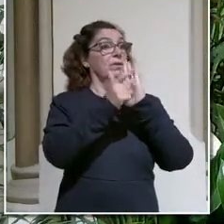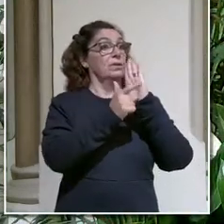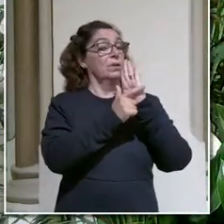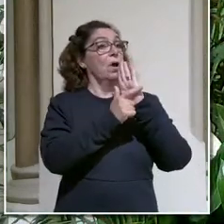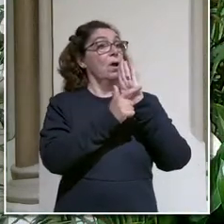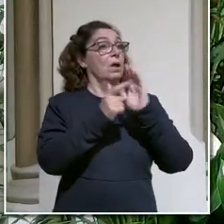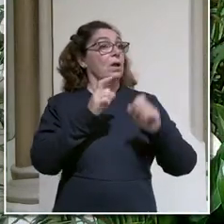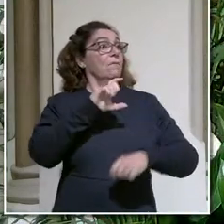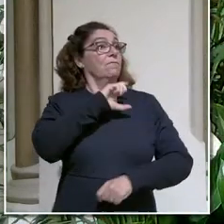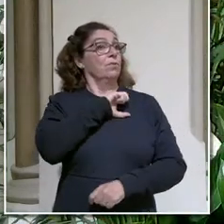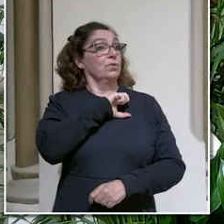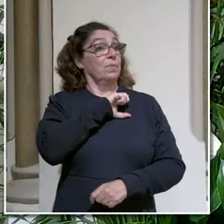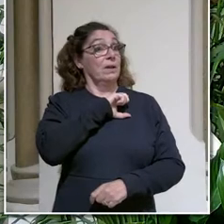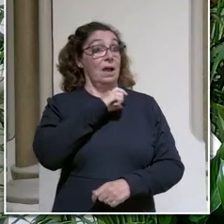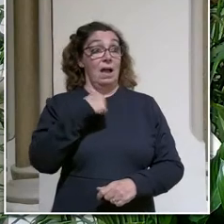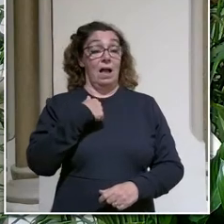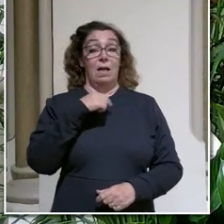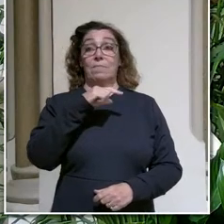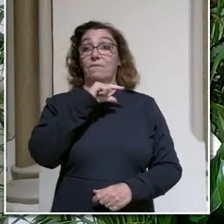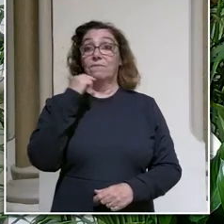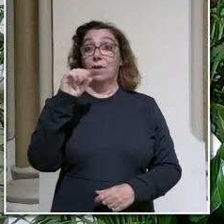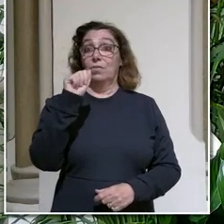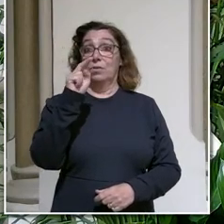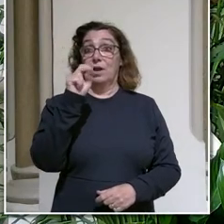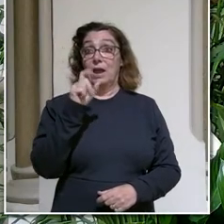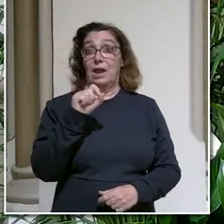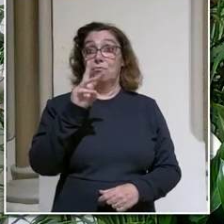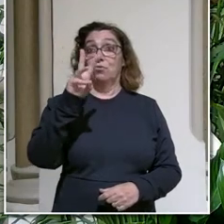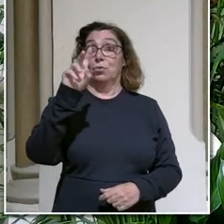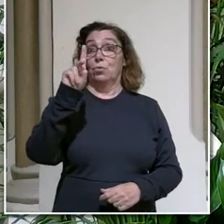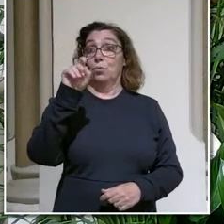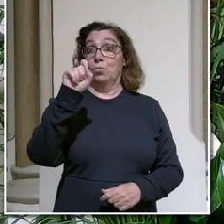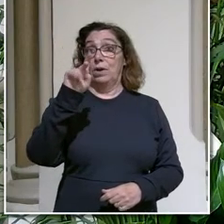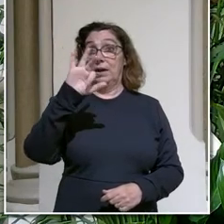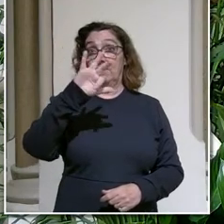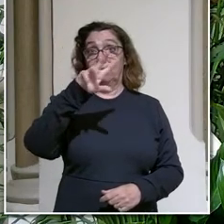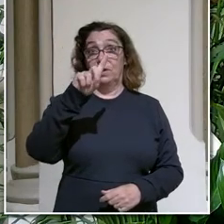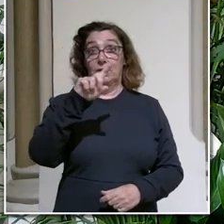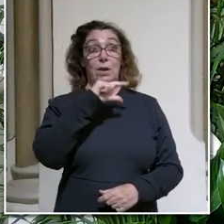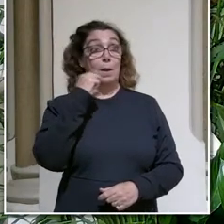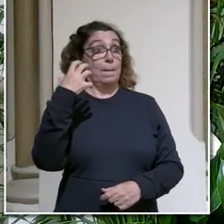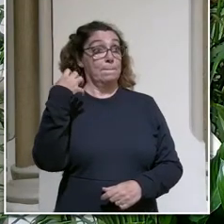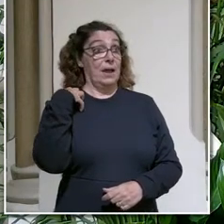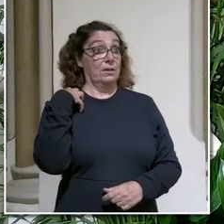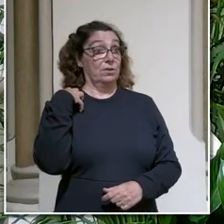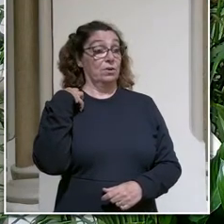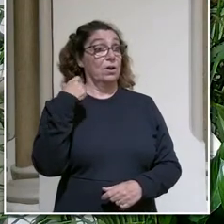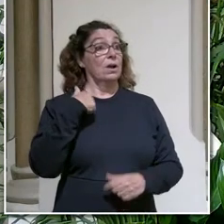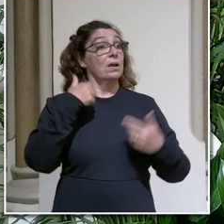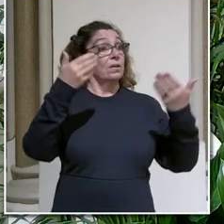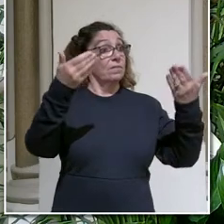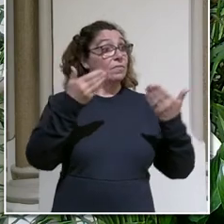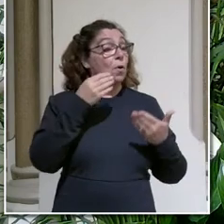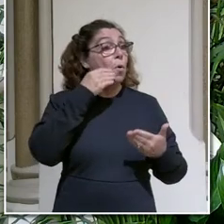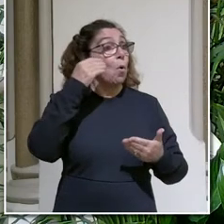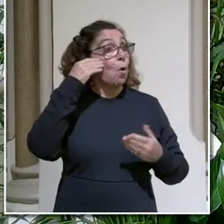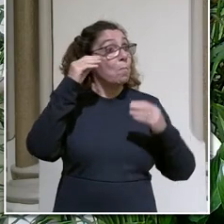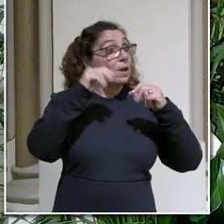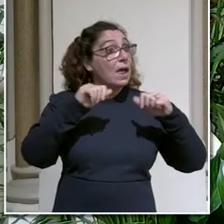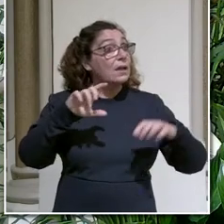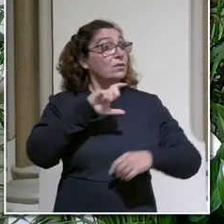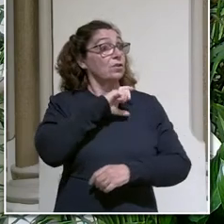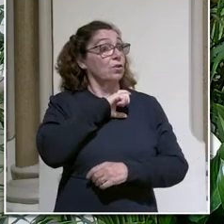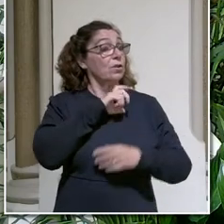Father Andrew Wakefield, the pastor here at St. Patrick's, and I greet most cordially the Secretary of Homeland Security, the directors of the